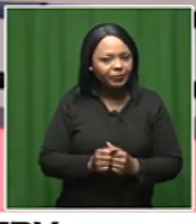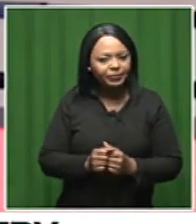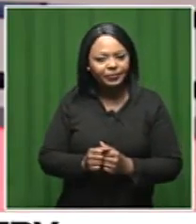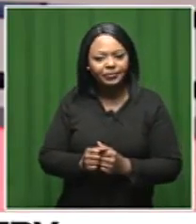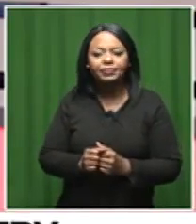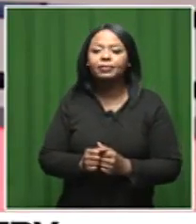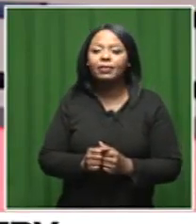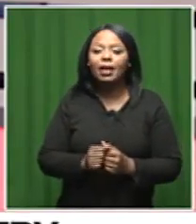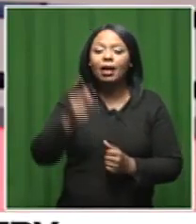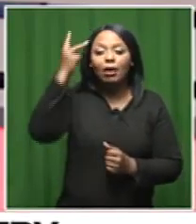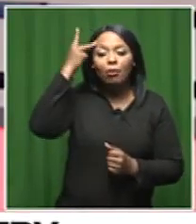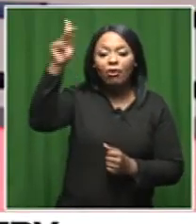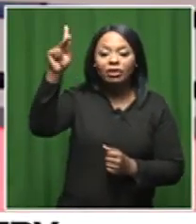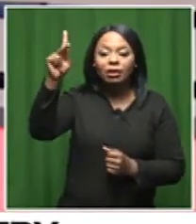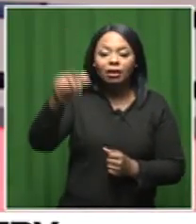Professor?